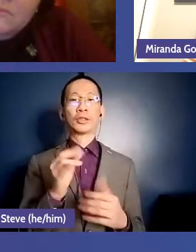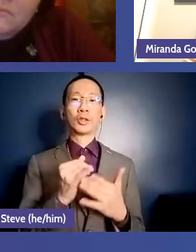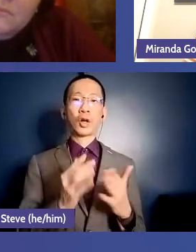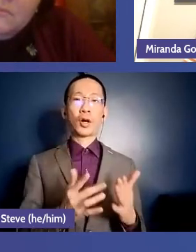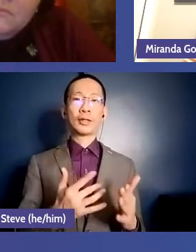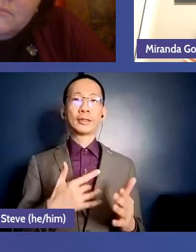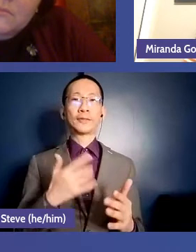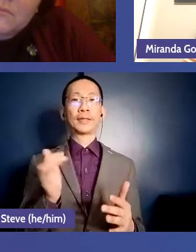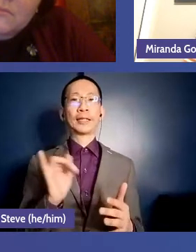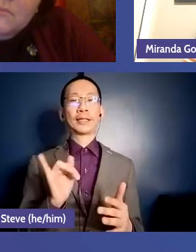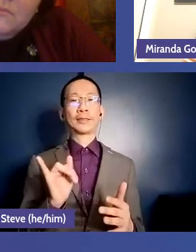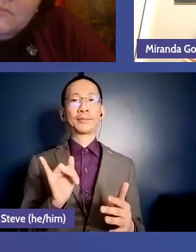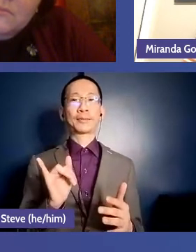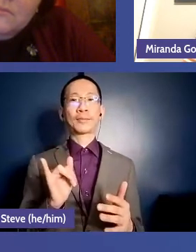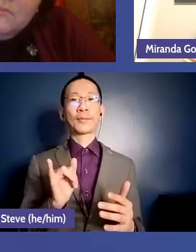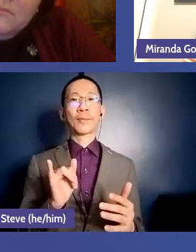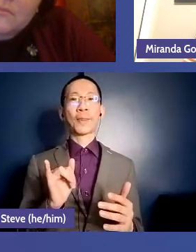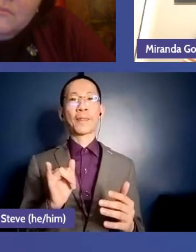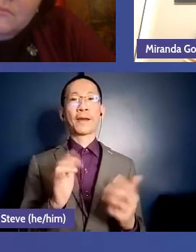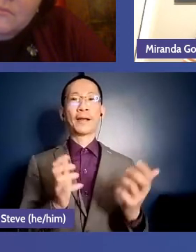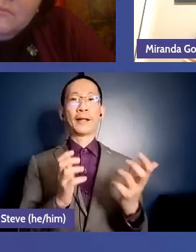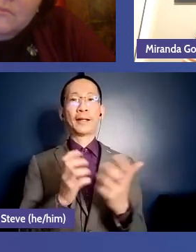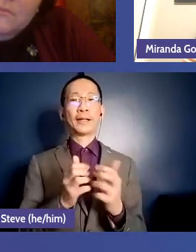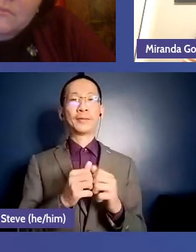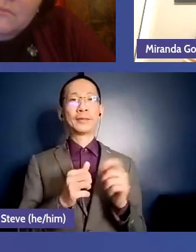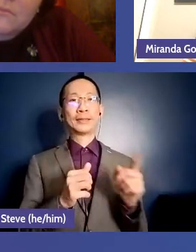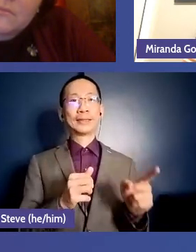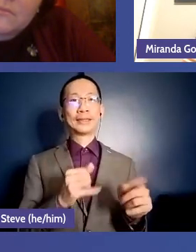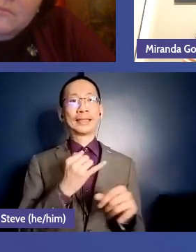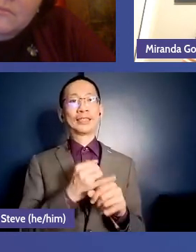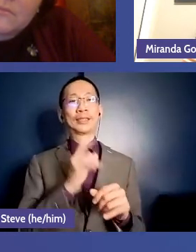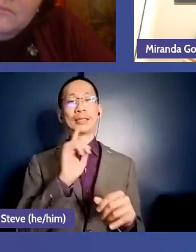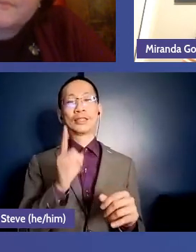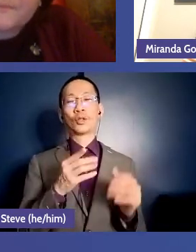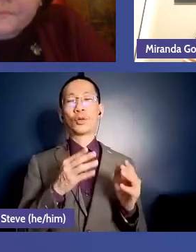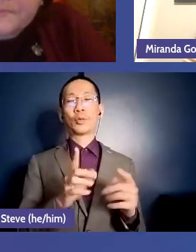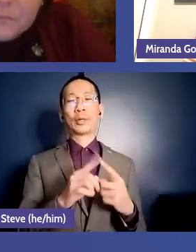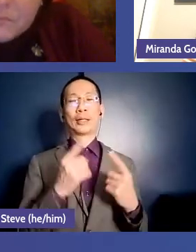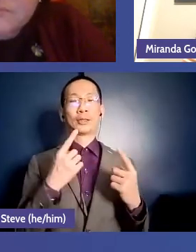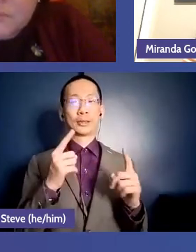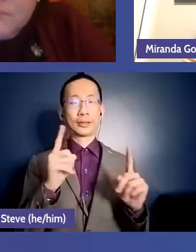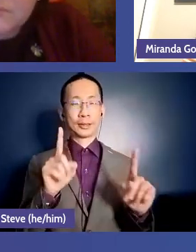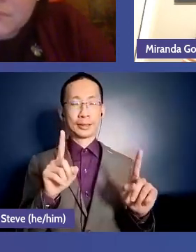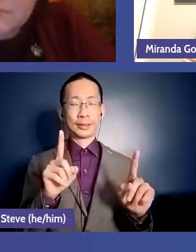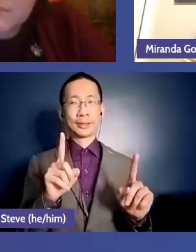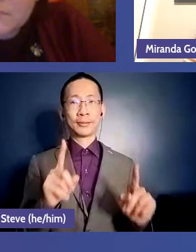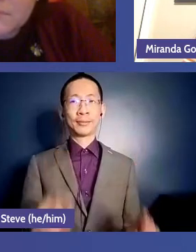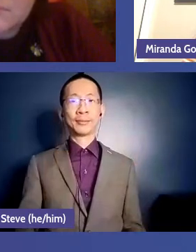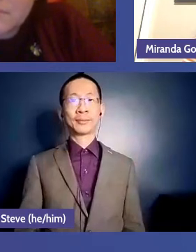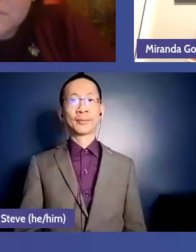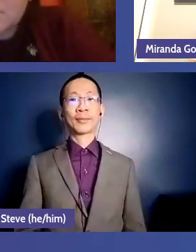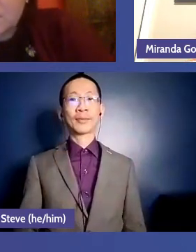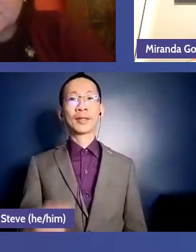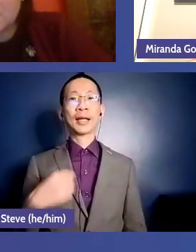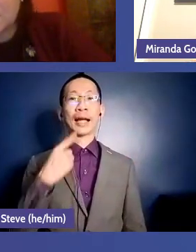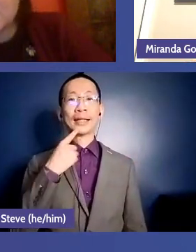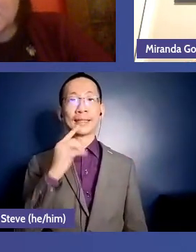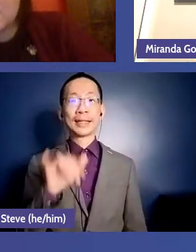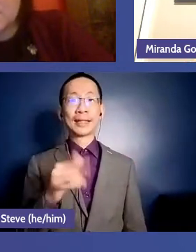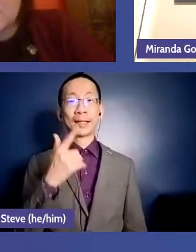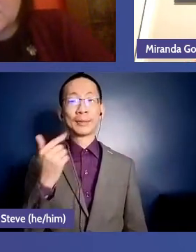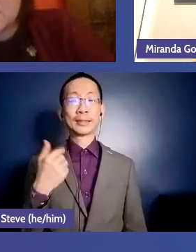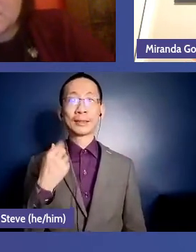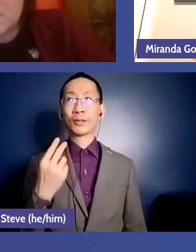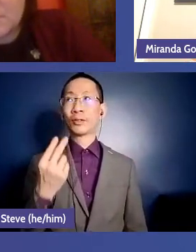like aligning themselves with a predominantly white institution is the only way to be successful. I say that because in having looked back